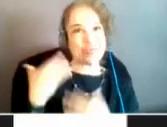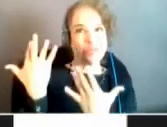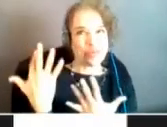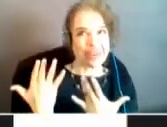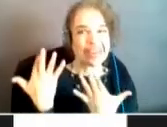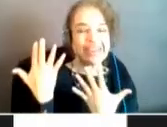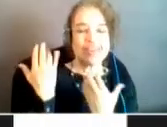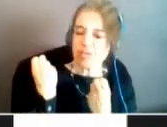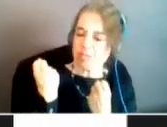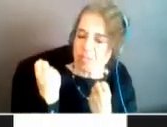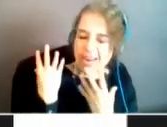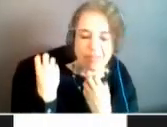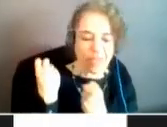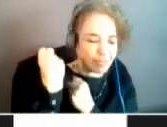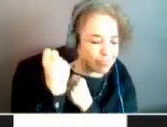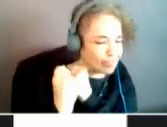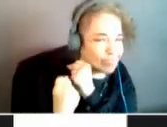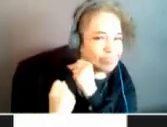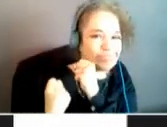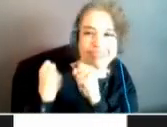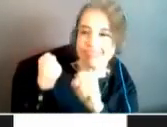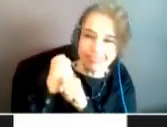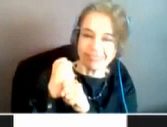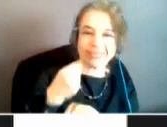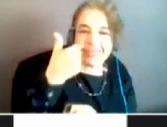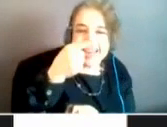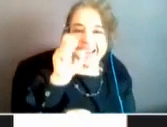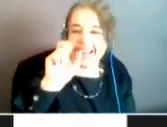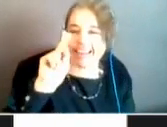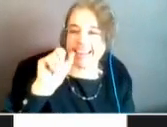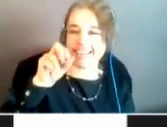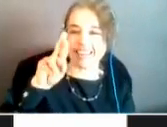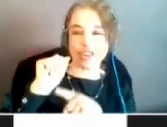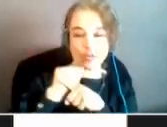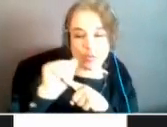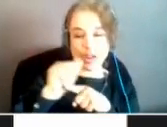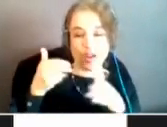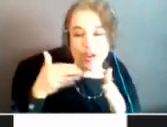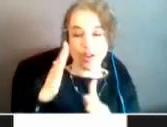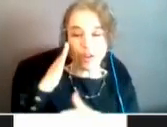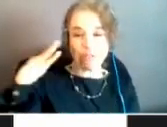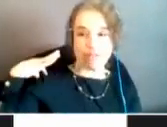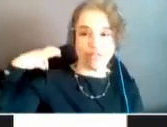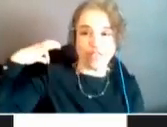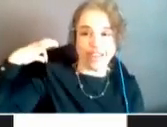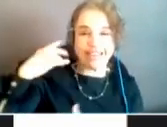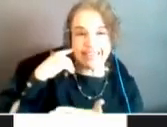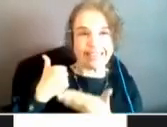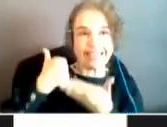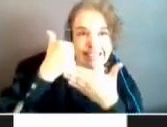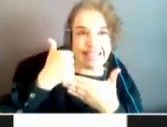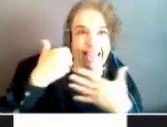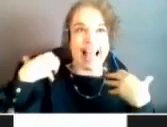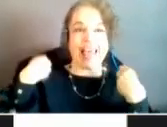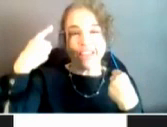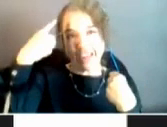for decades. You know, gatekeepers training can be a way that volunteers can assist healthcare